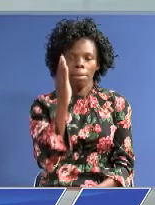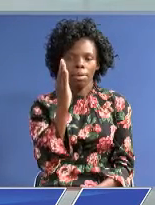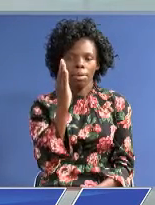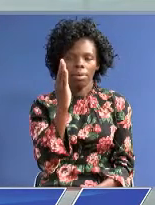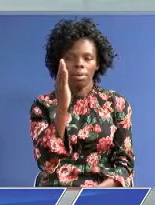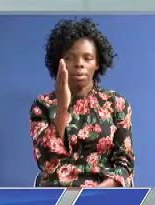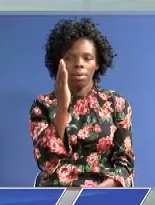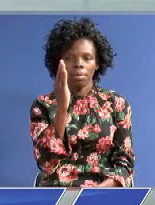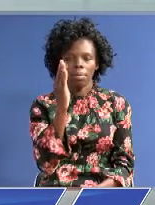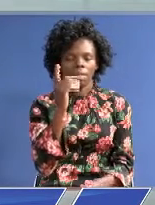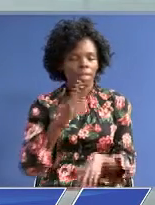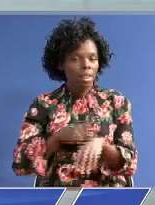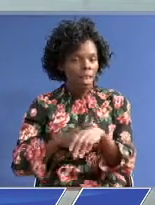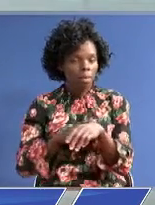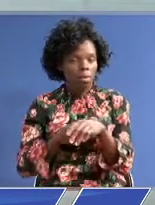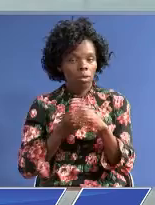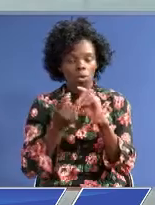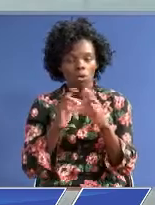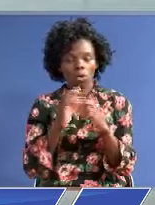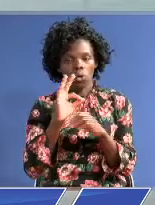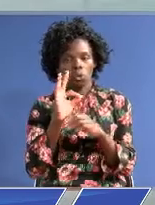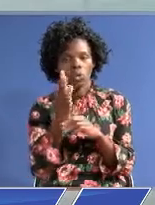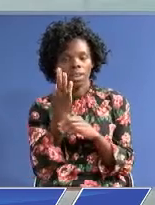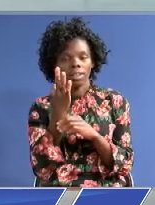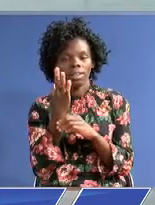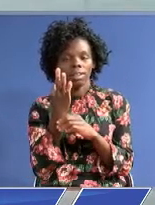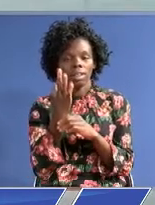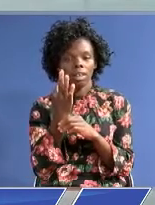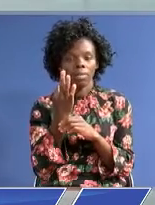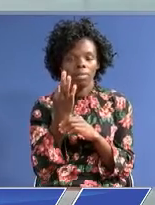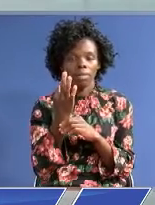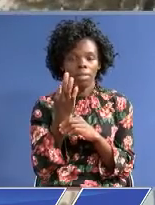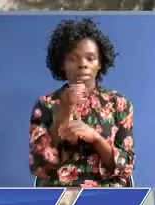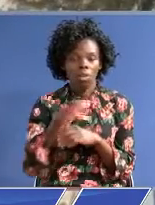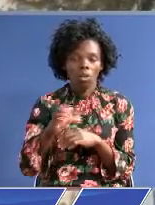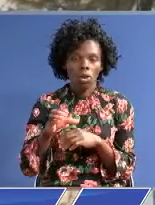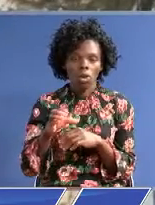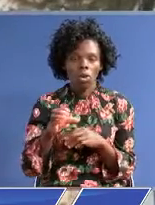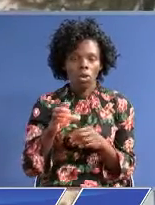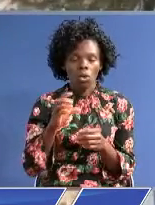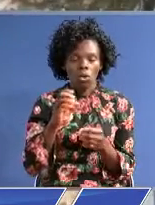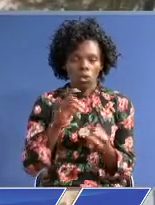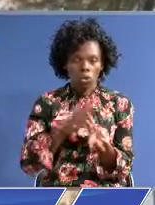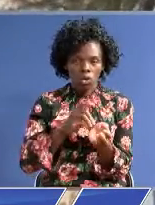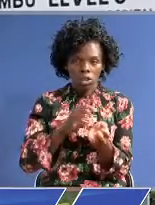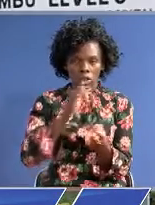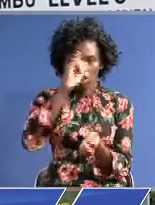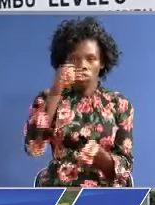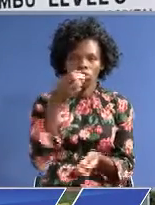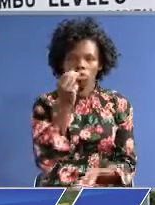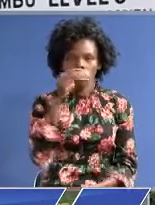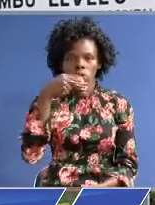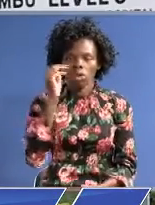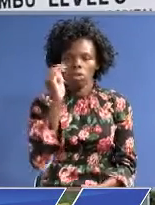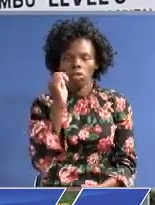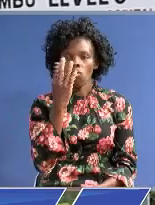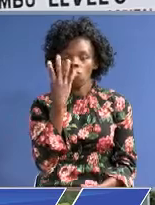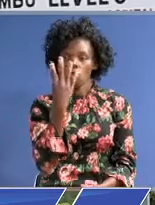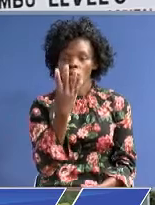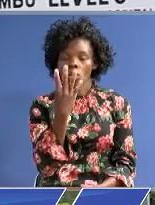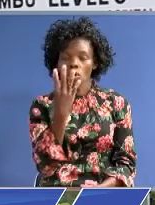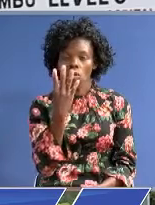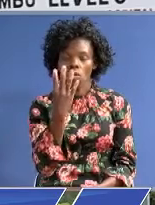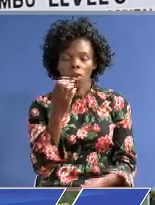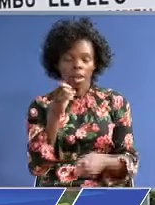crisis. While addressing the media on Wednesday, the County Executive Commissioner, Dr. John Mwenda, said that 4 cases of the